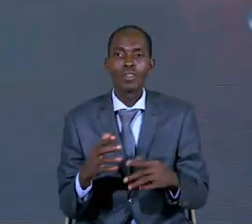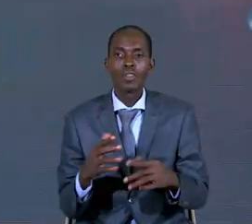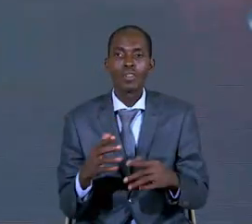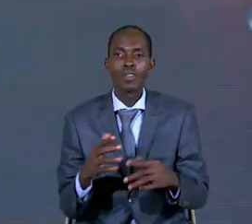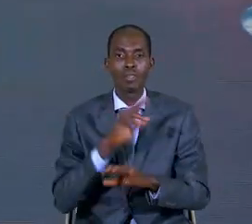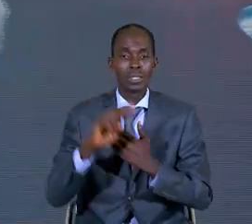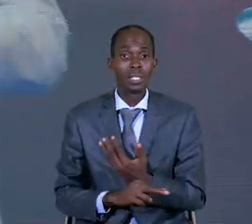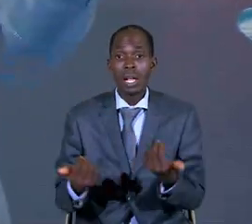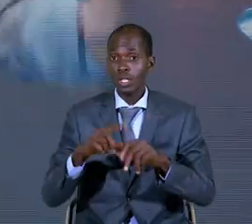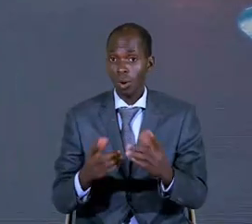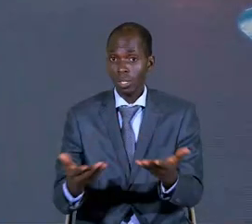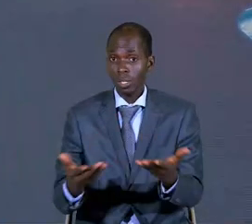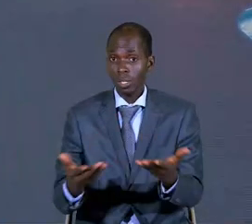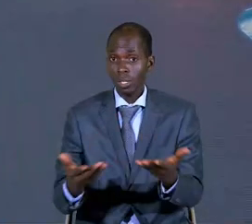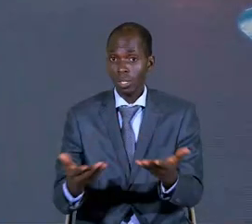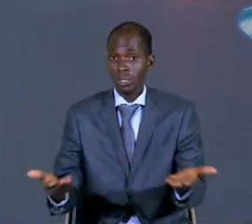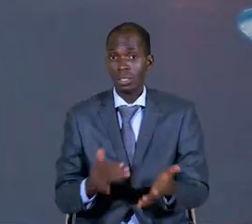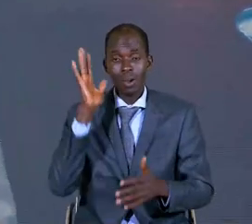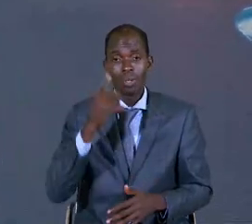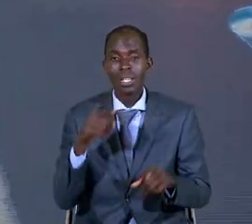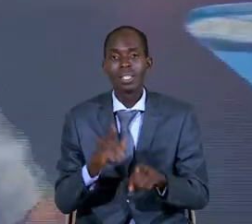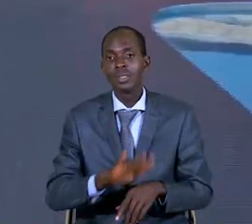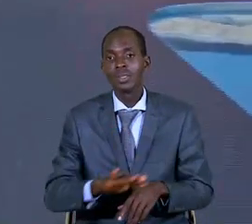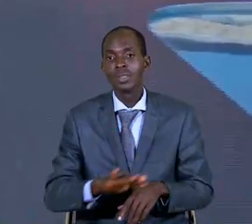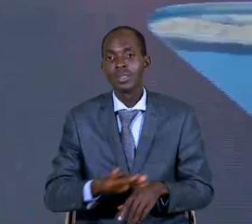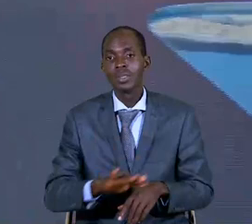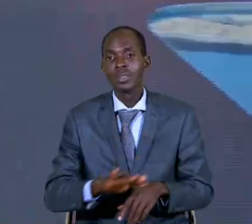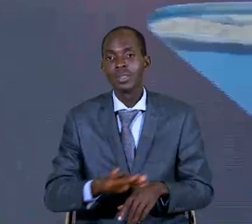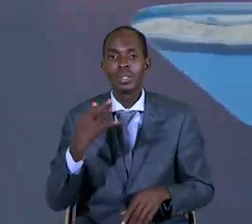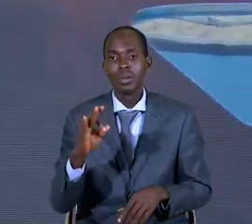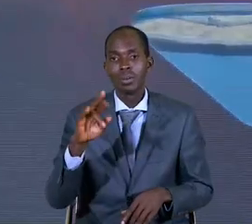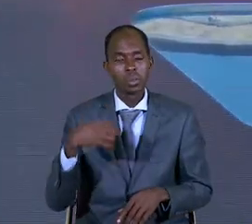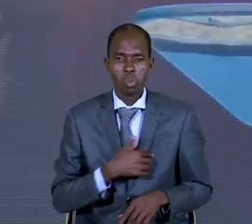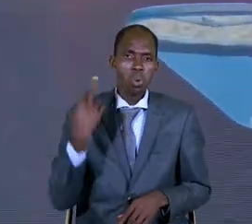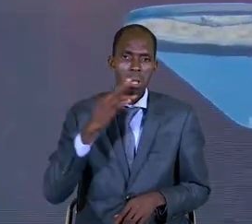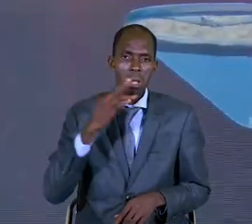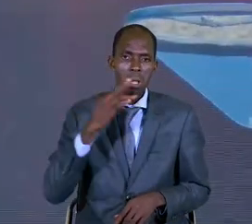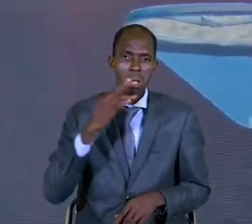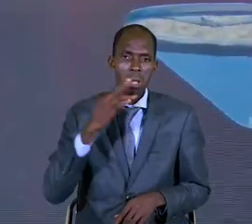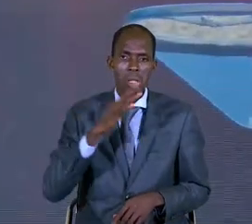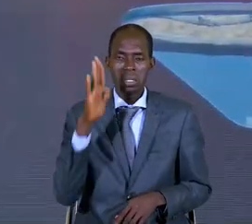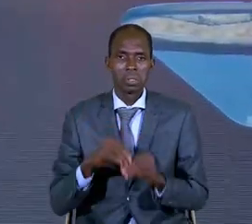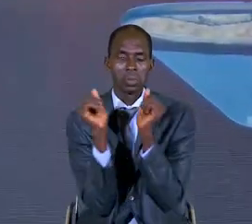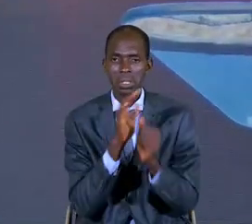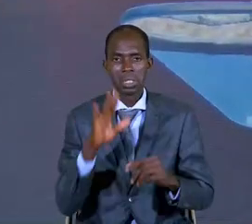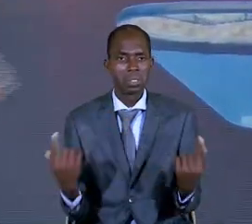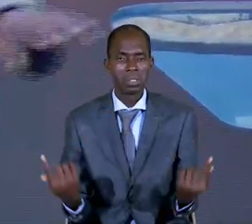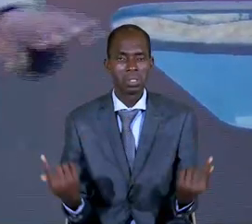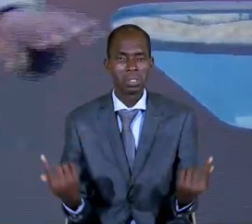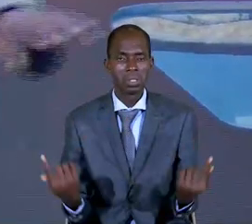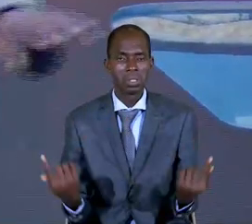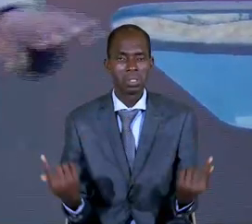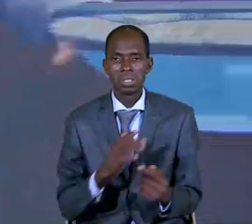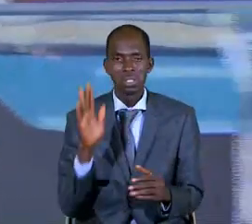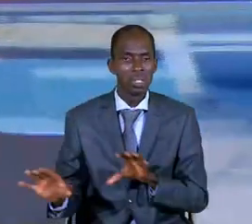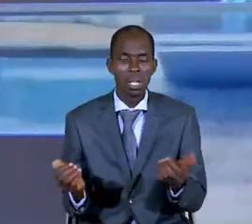here that will say, like the children of Israel, whenever in bondage, whenever sinned, whenever did